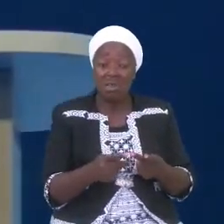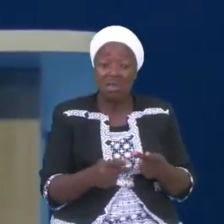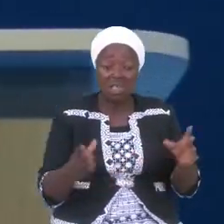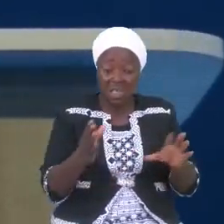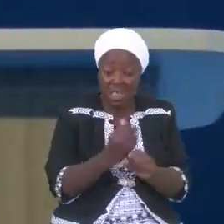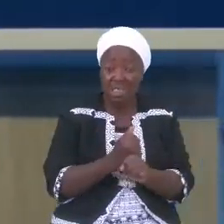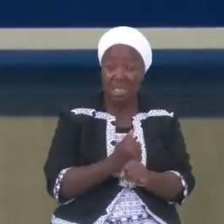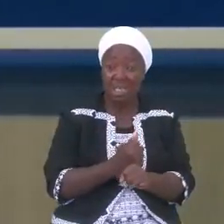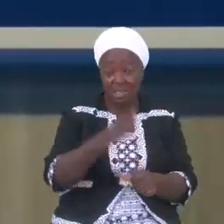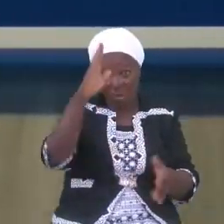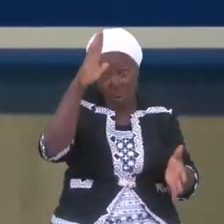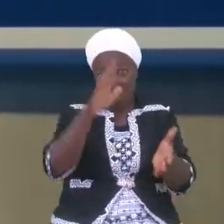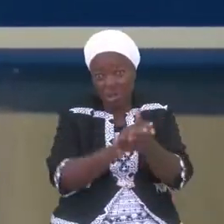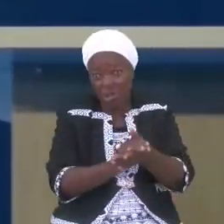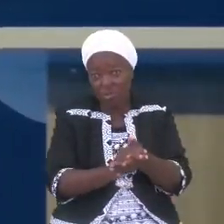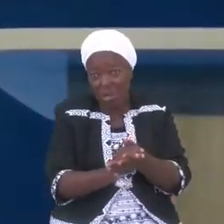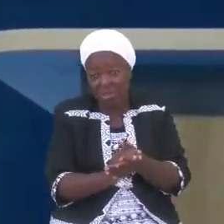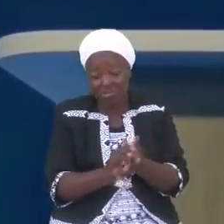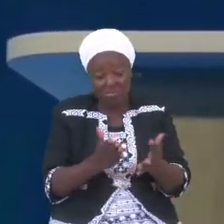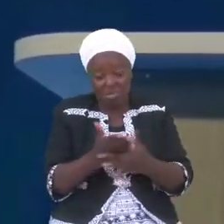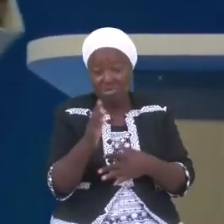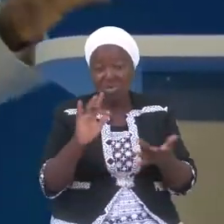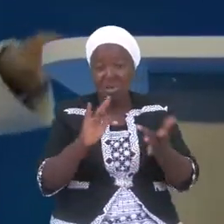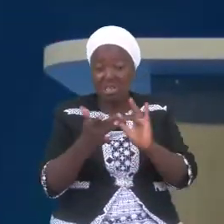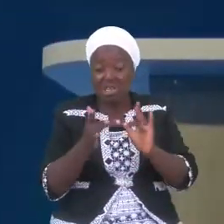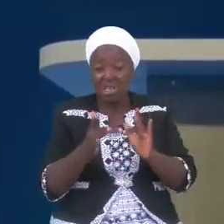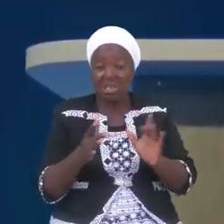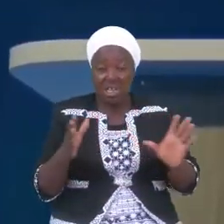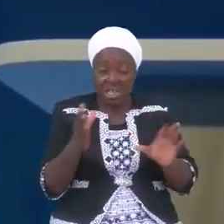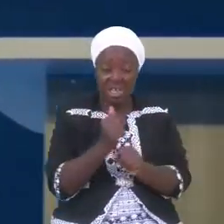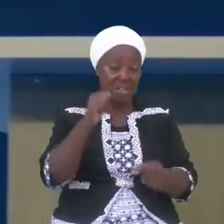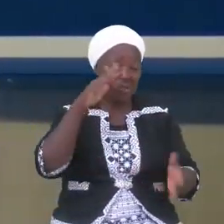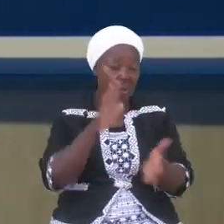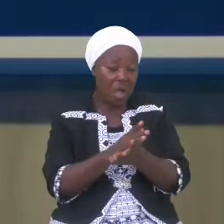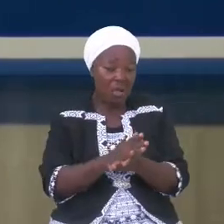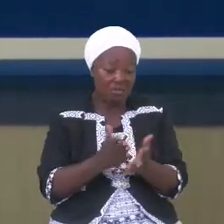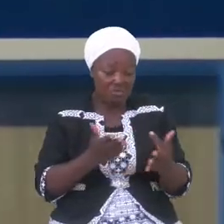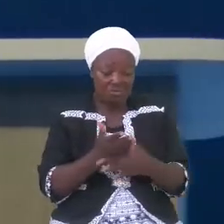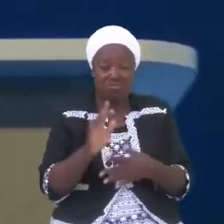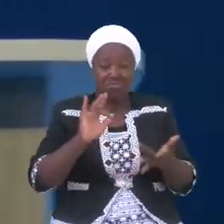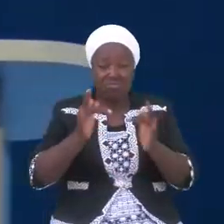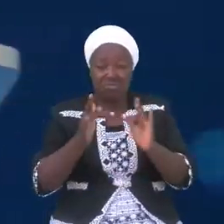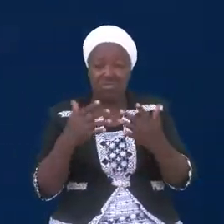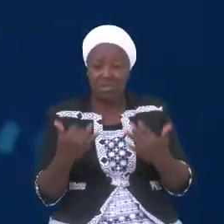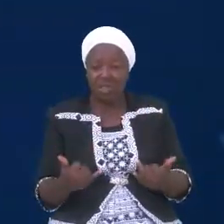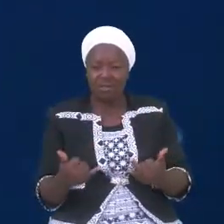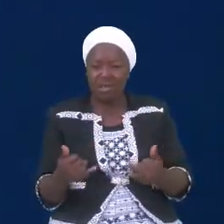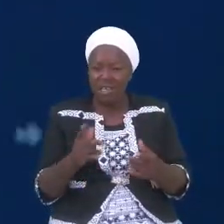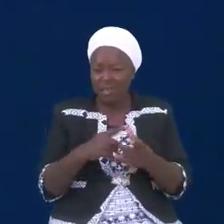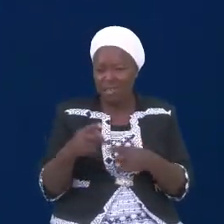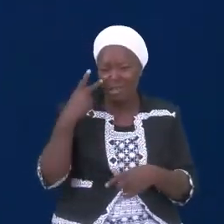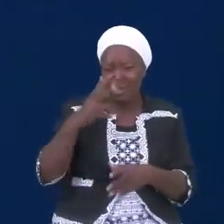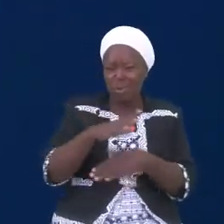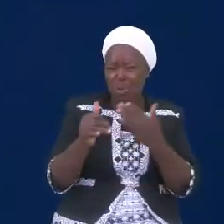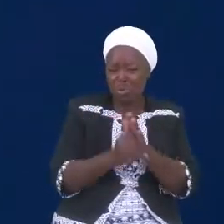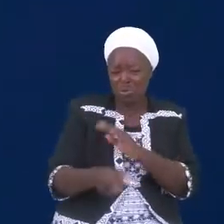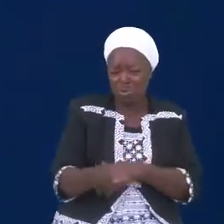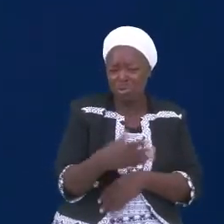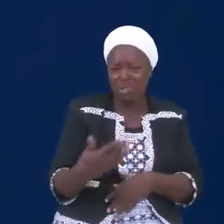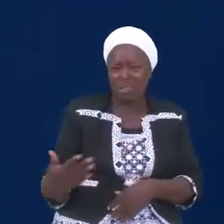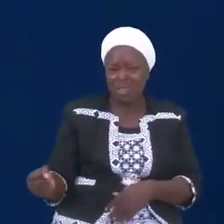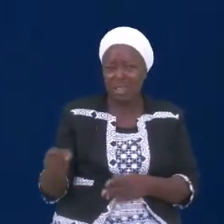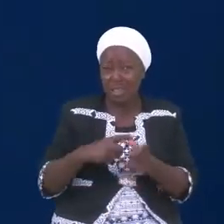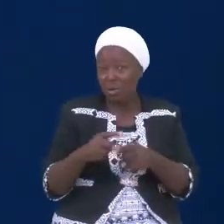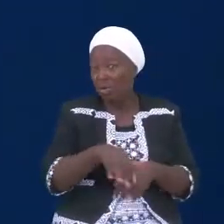the internet now. They get wives from the internet now, and they see all those things, and